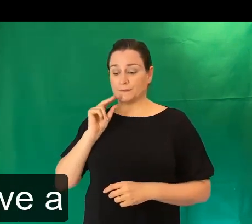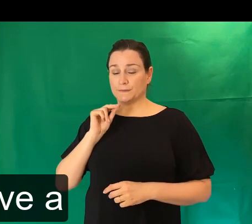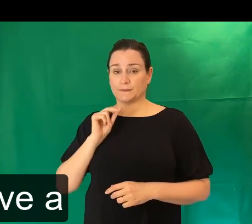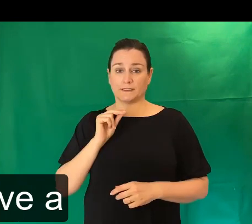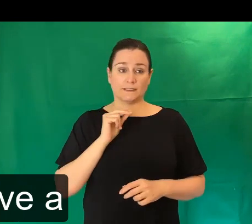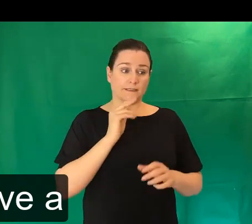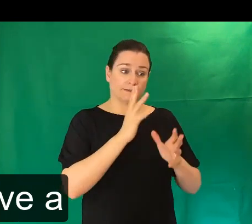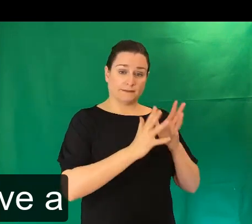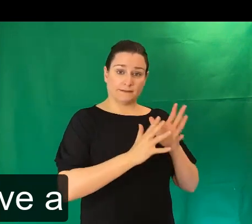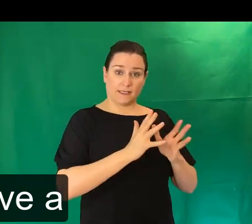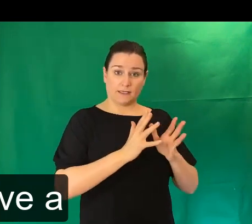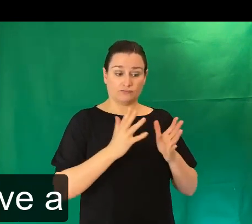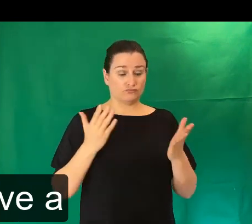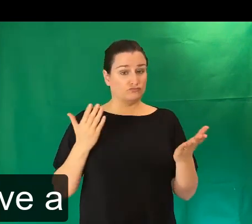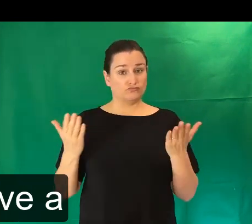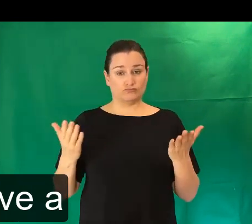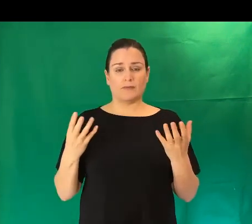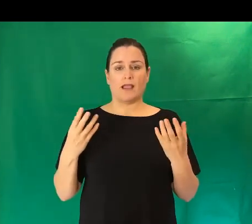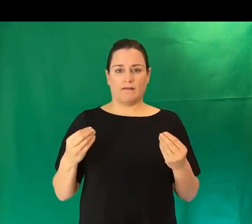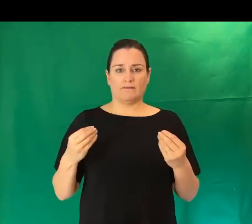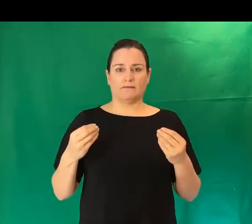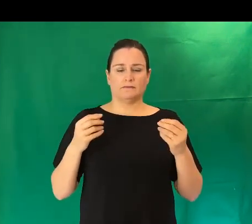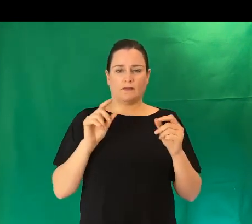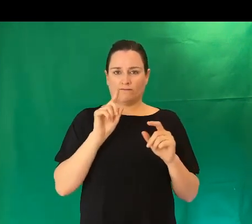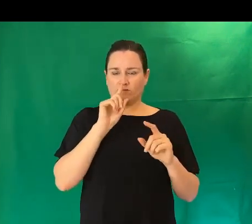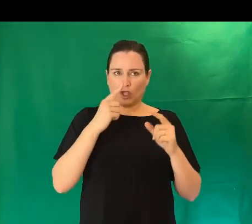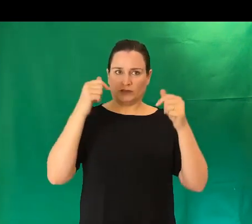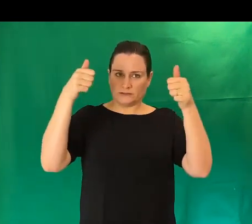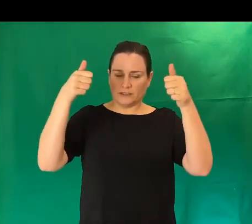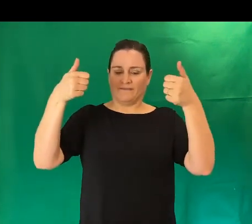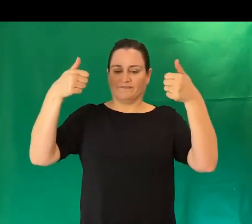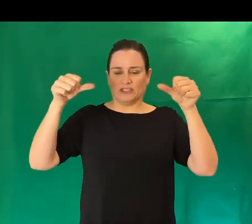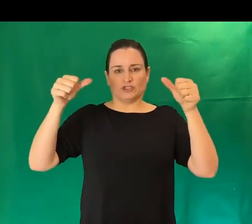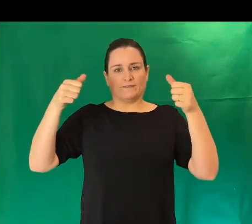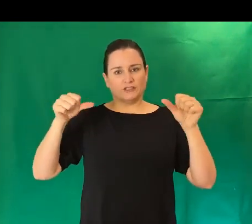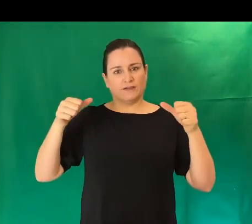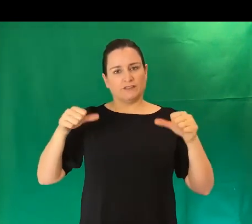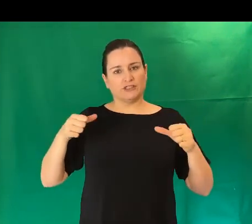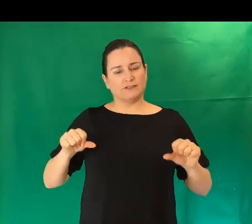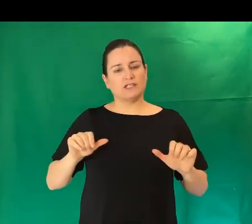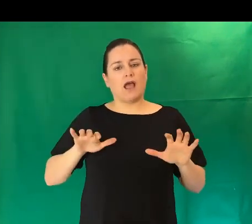Spoken languages and sign languages both have a hierarchical structure.